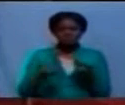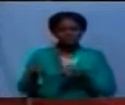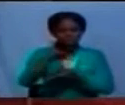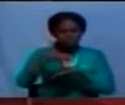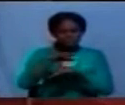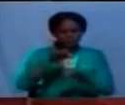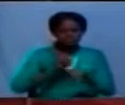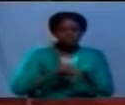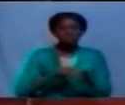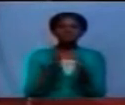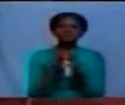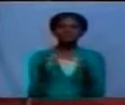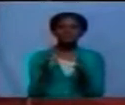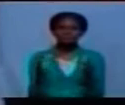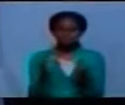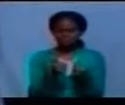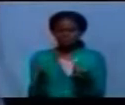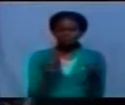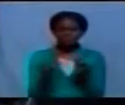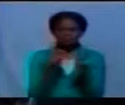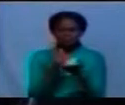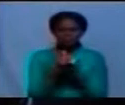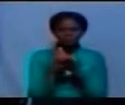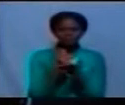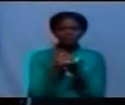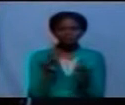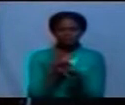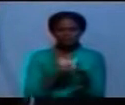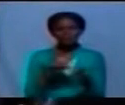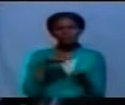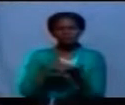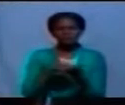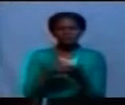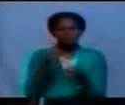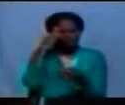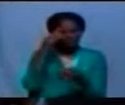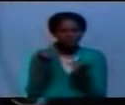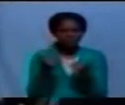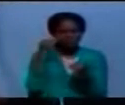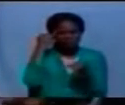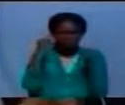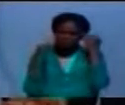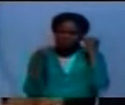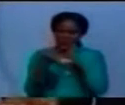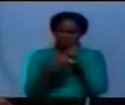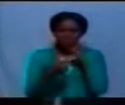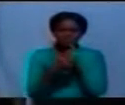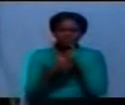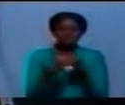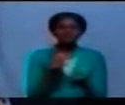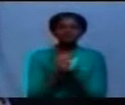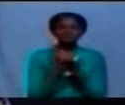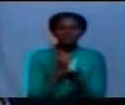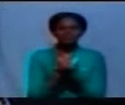what happens as they expand, other people come in and build in on those ideas. That's why you find that the banks will come in to help